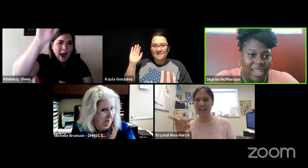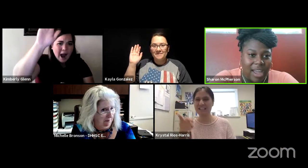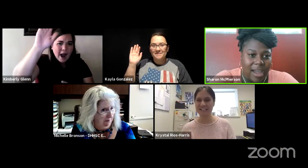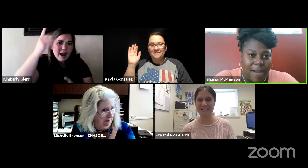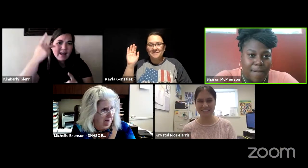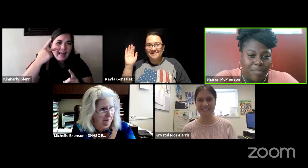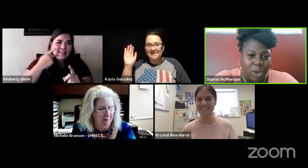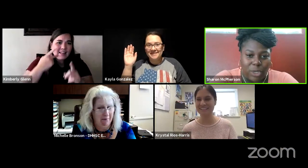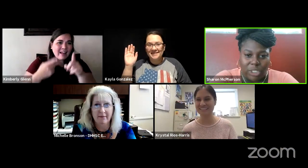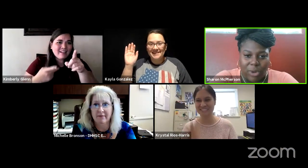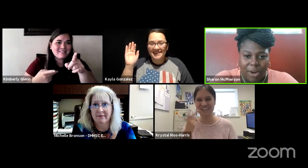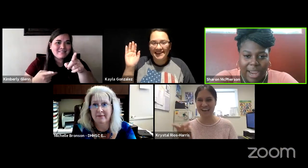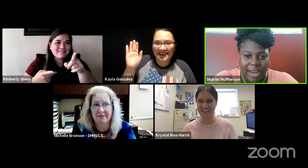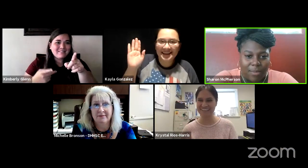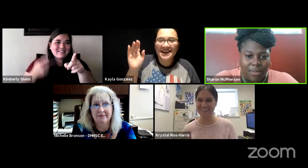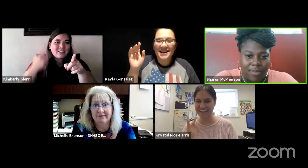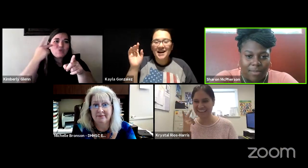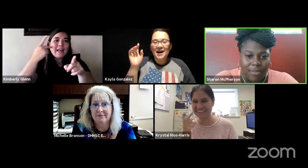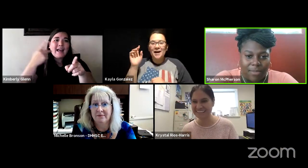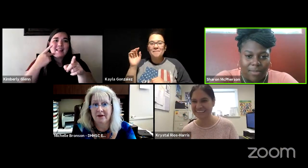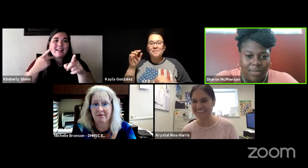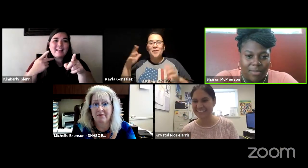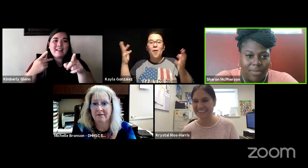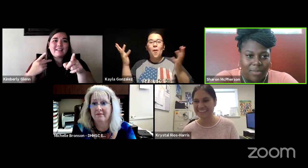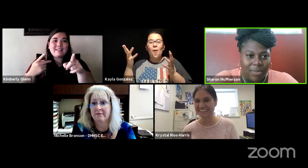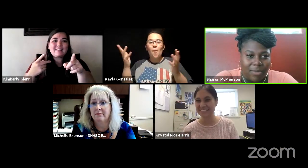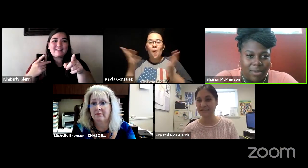I think Crystal had her hand up.